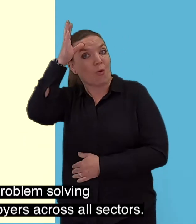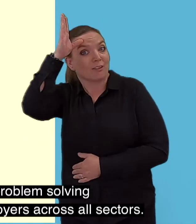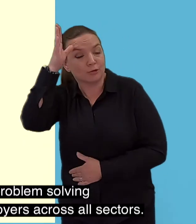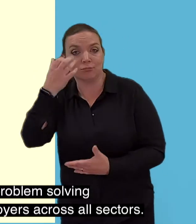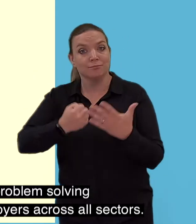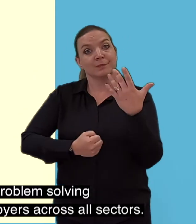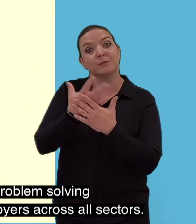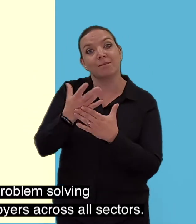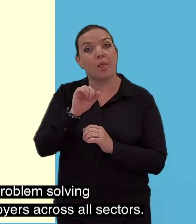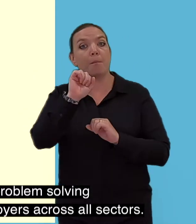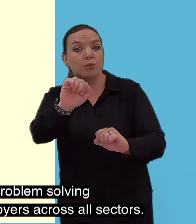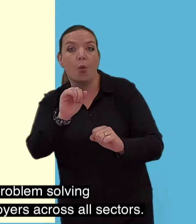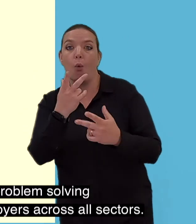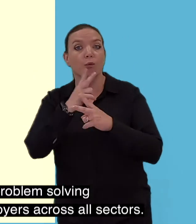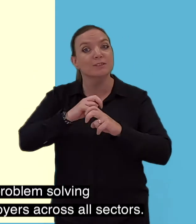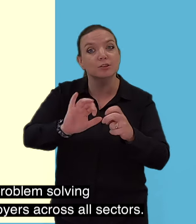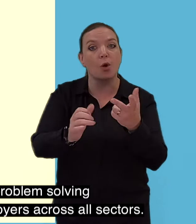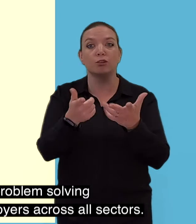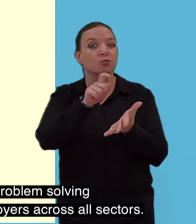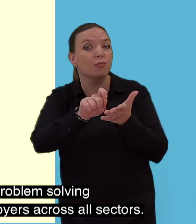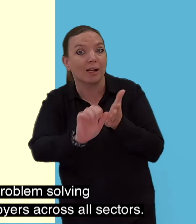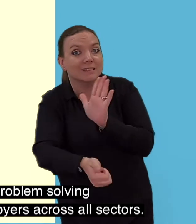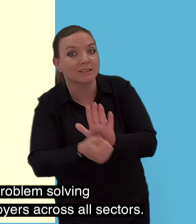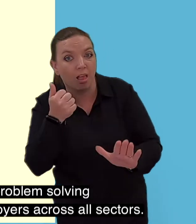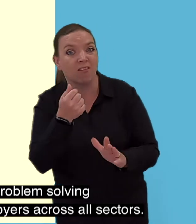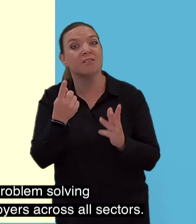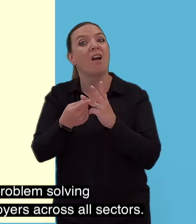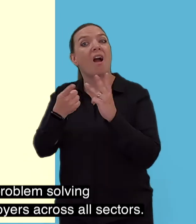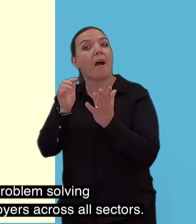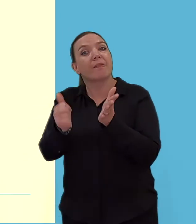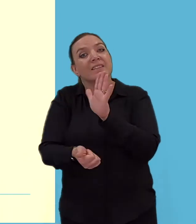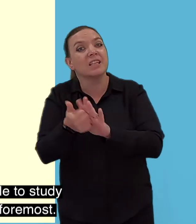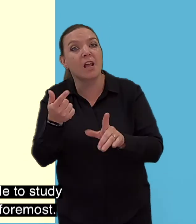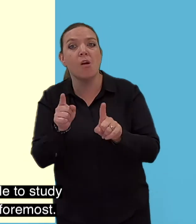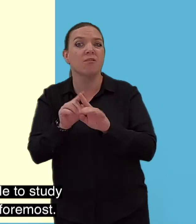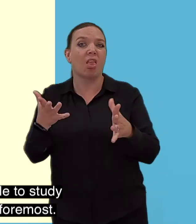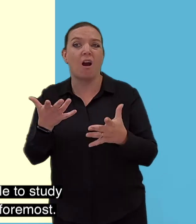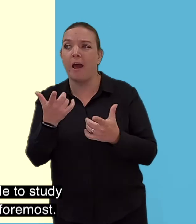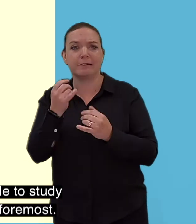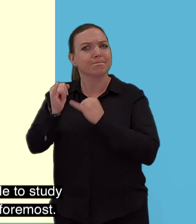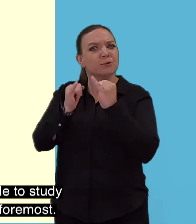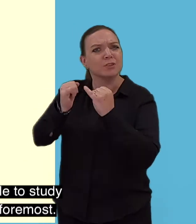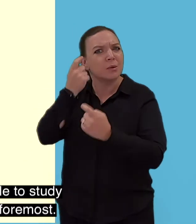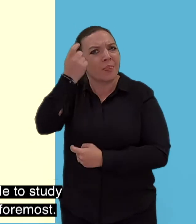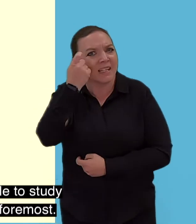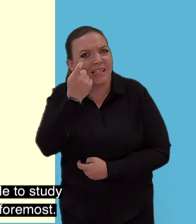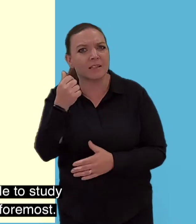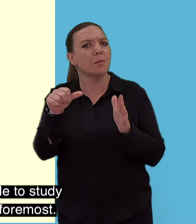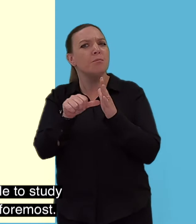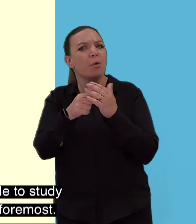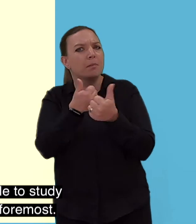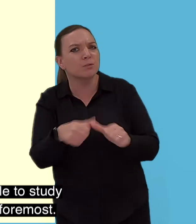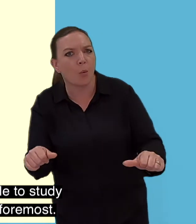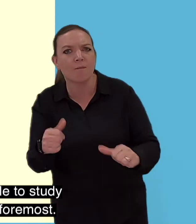soft skills such as critical thinking, problem solving and interpersonal skills, which are sought after by employers across all